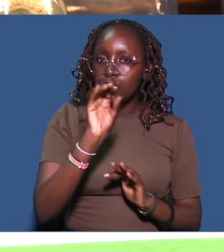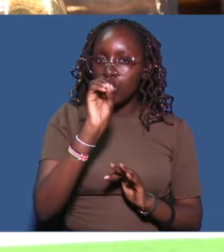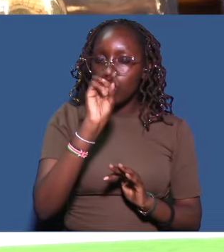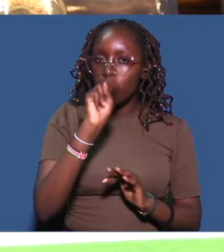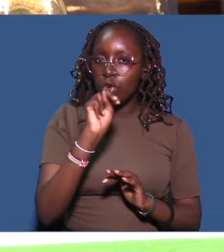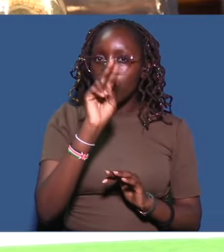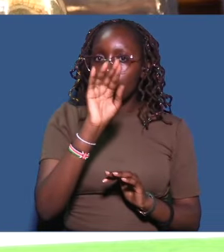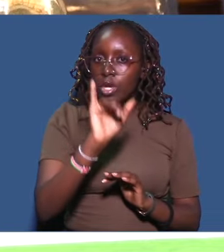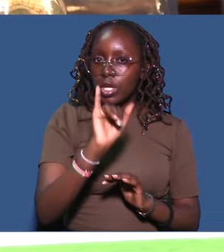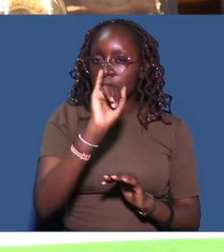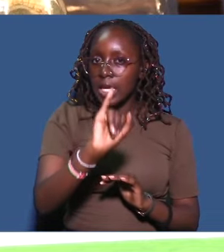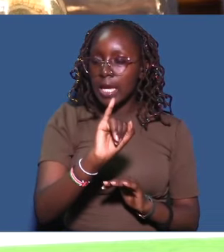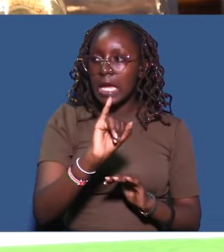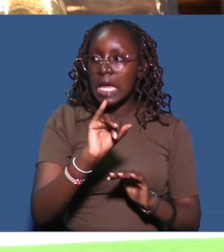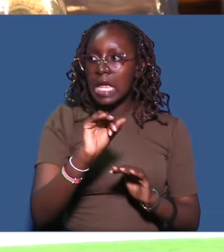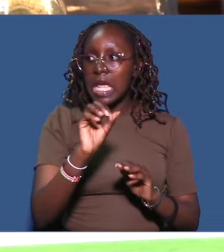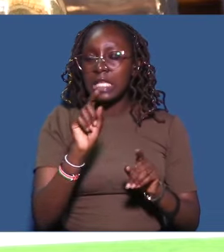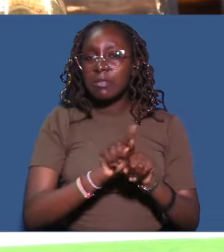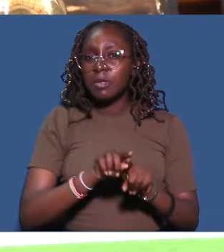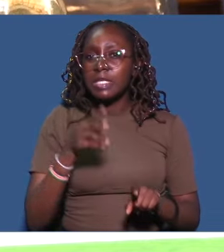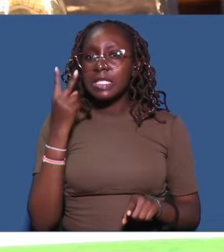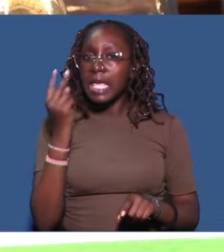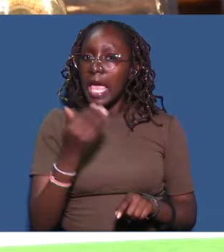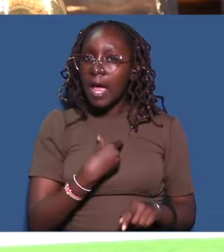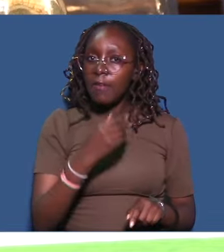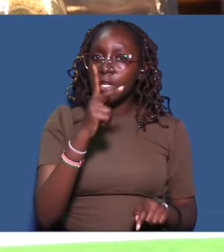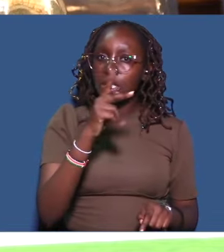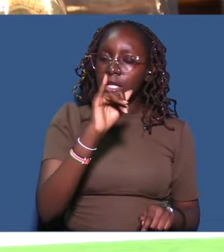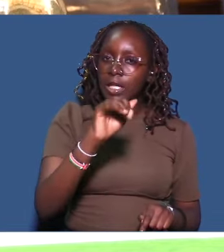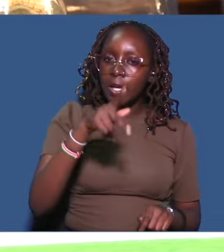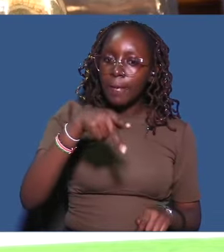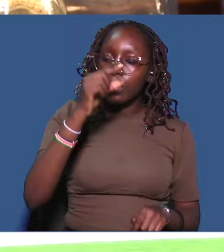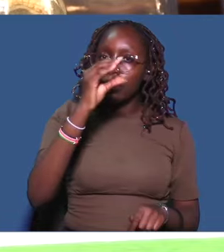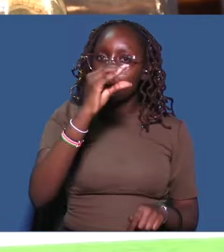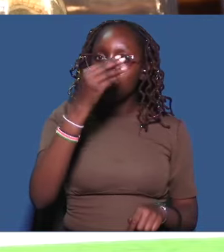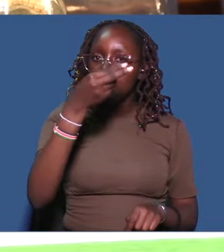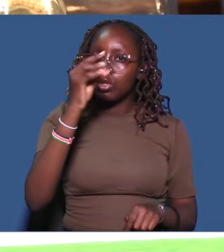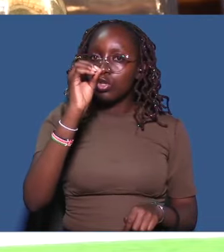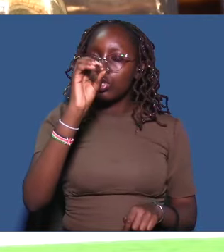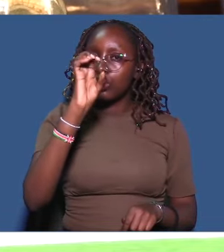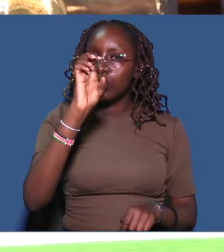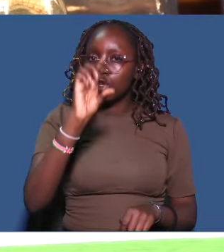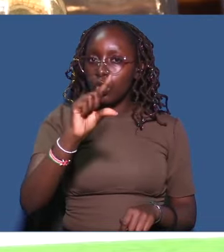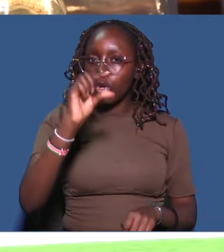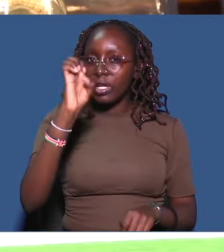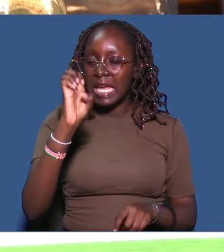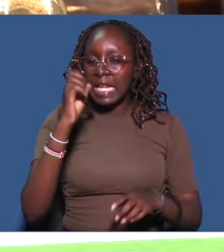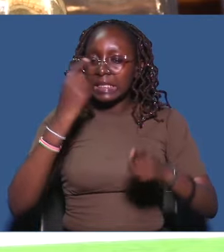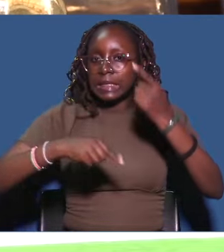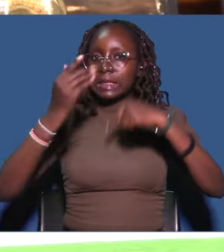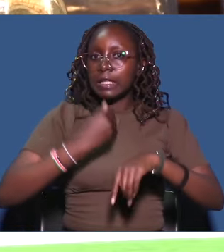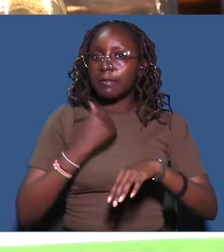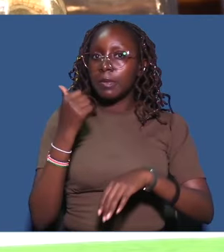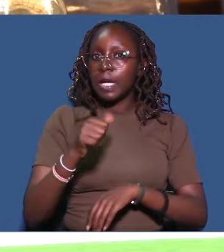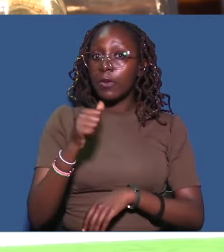Equally, the renowned goat Kipchoge also. You saw the way. It didn't work out. But we need to have an